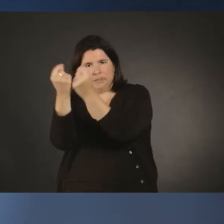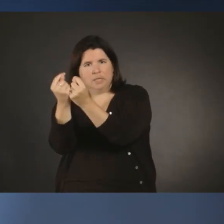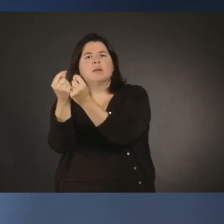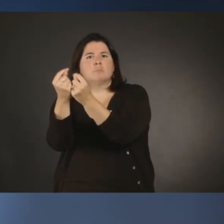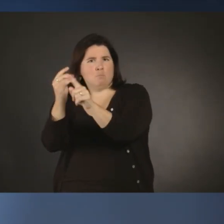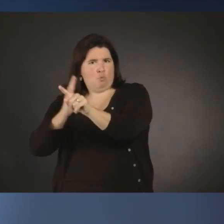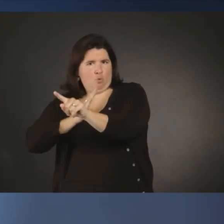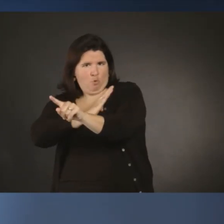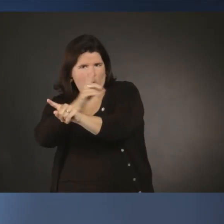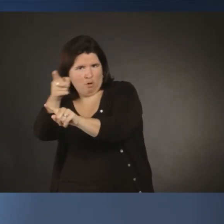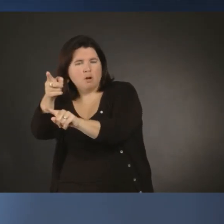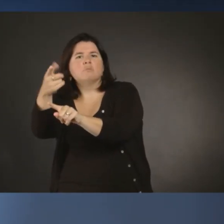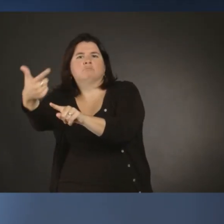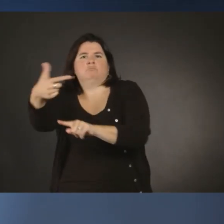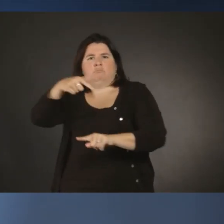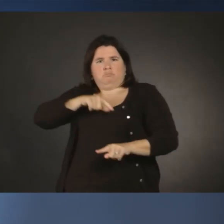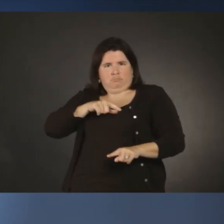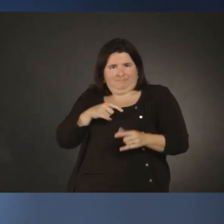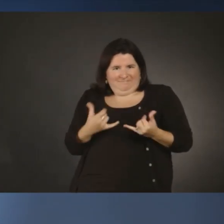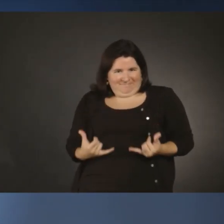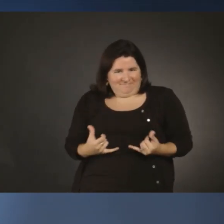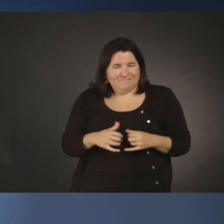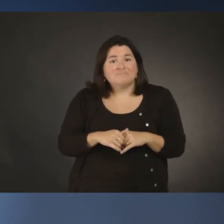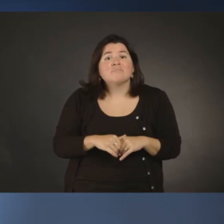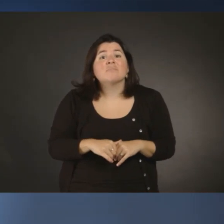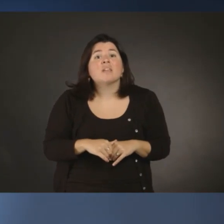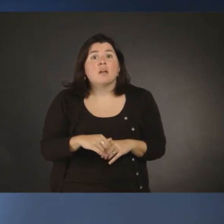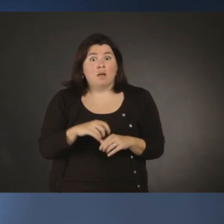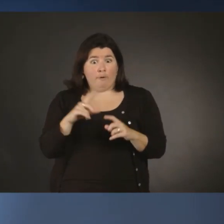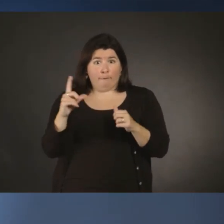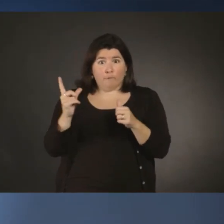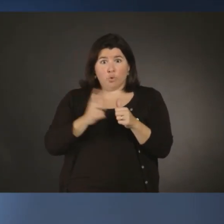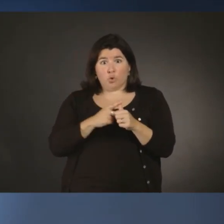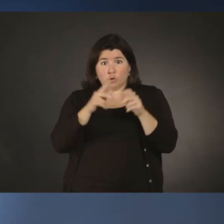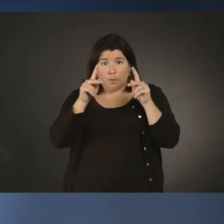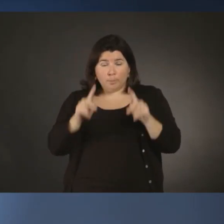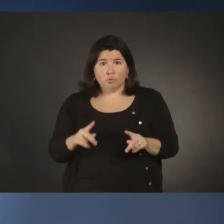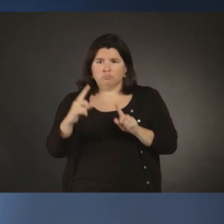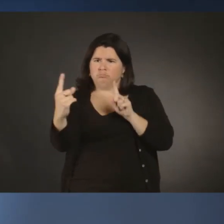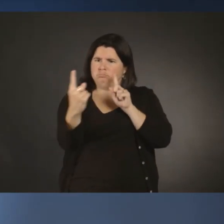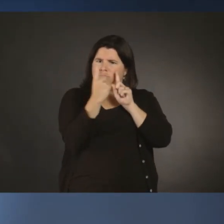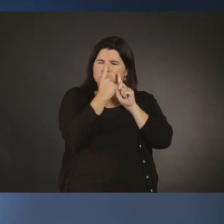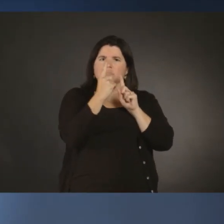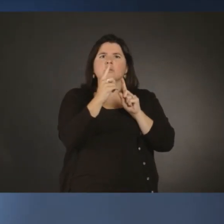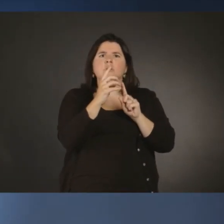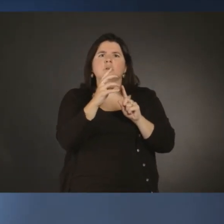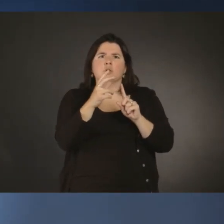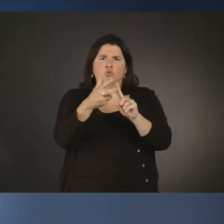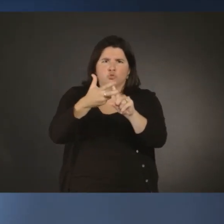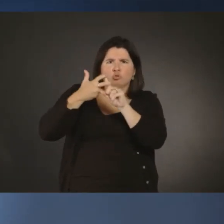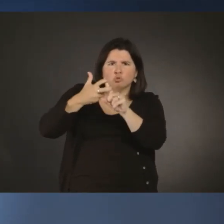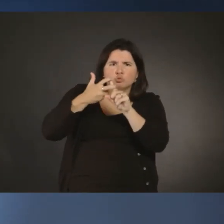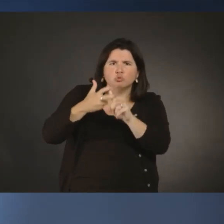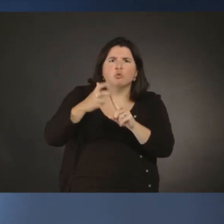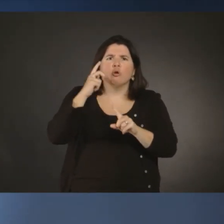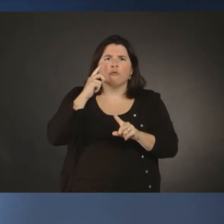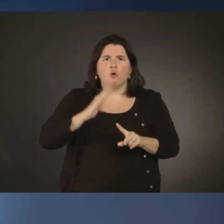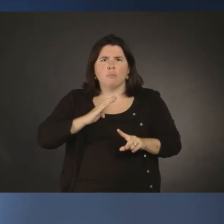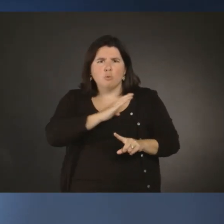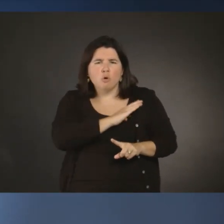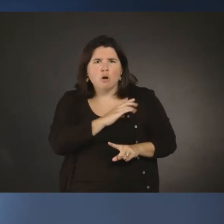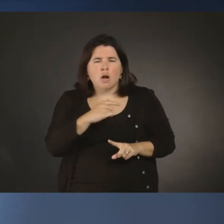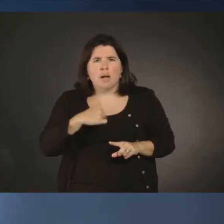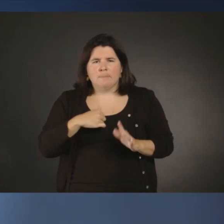I was first approached by their board recruitment process, I was very impressed with how they focused on serving the